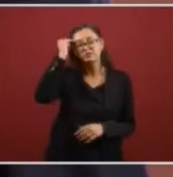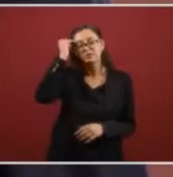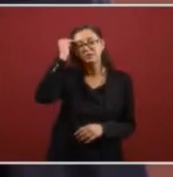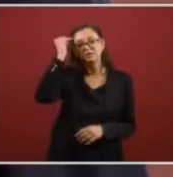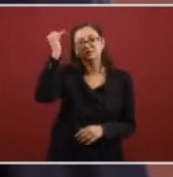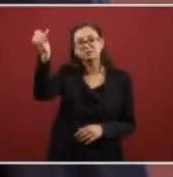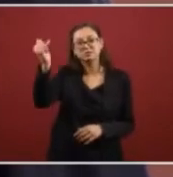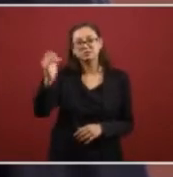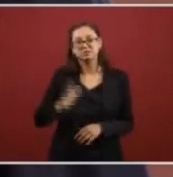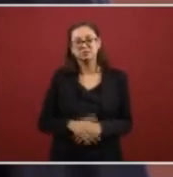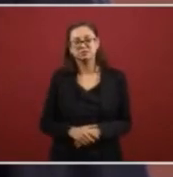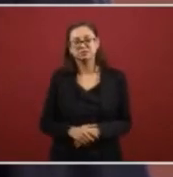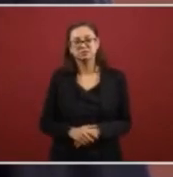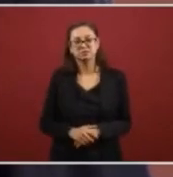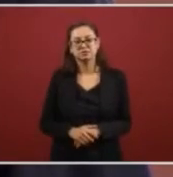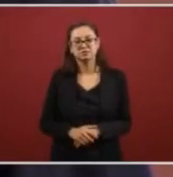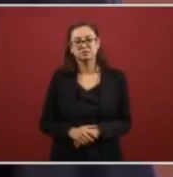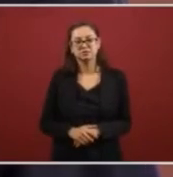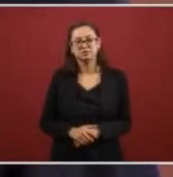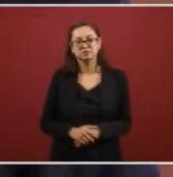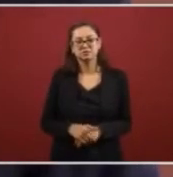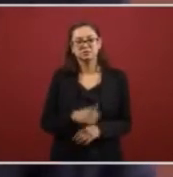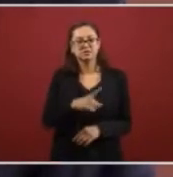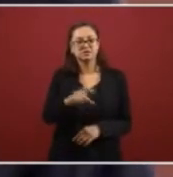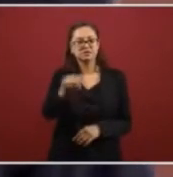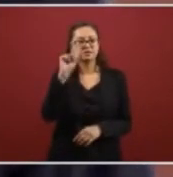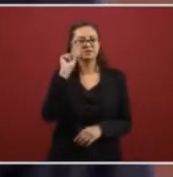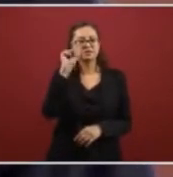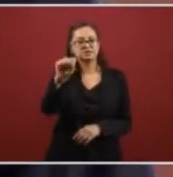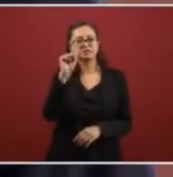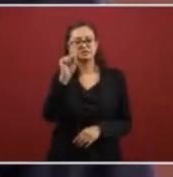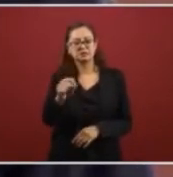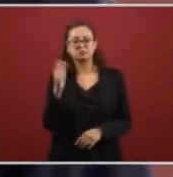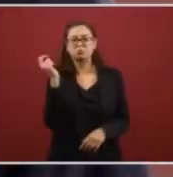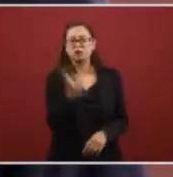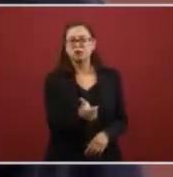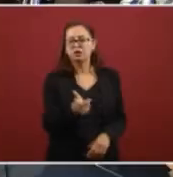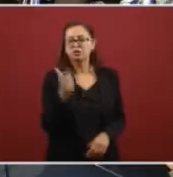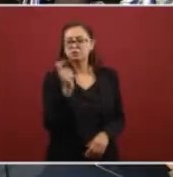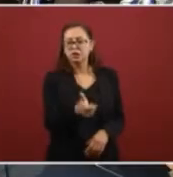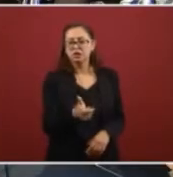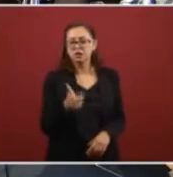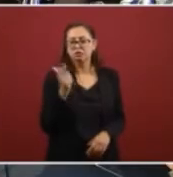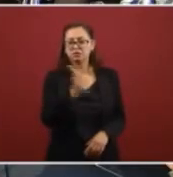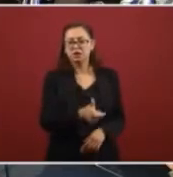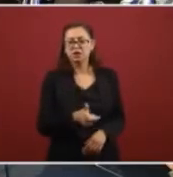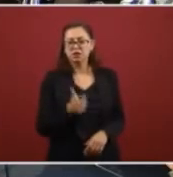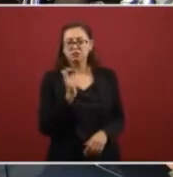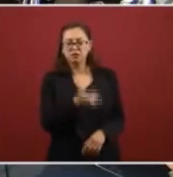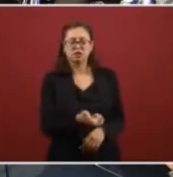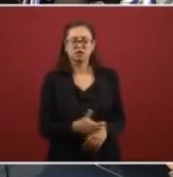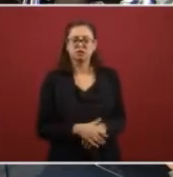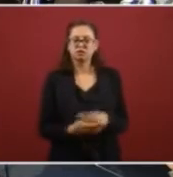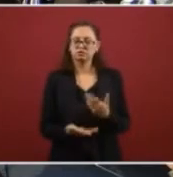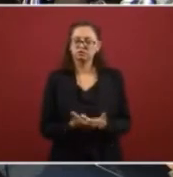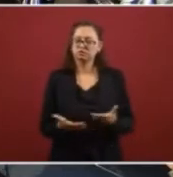to maintain a syndicate or a union. How much have we saved